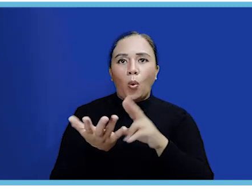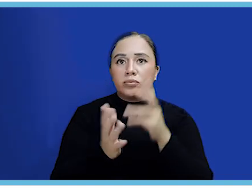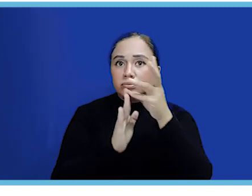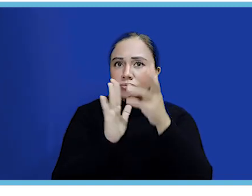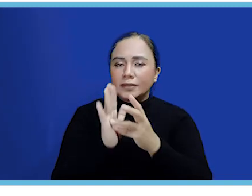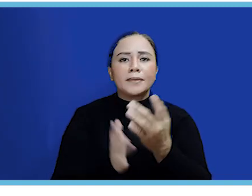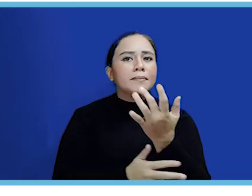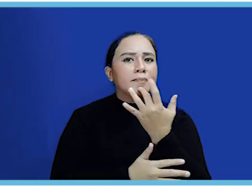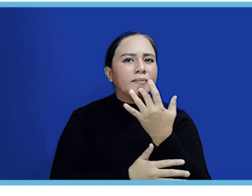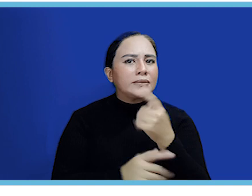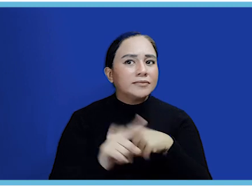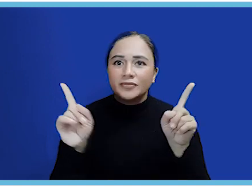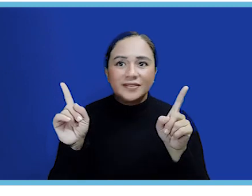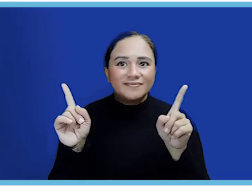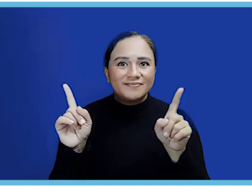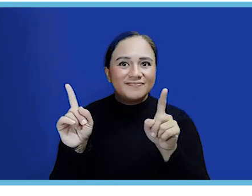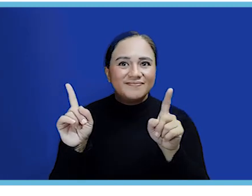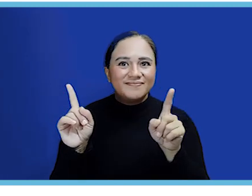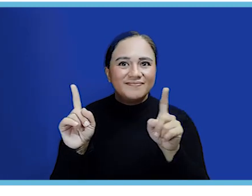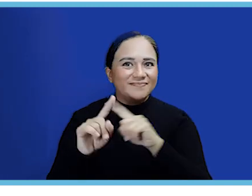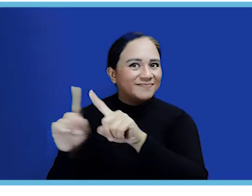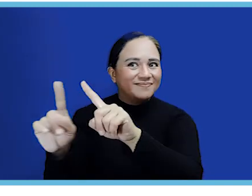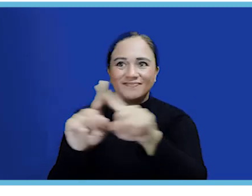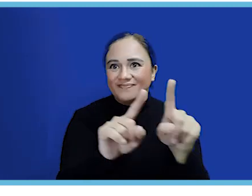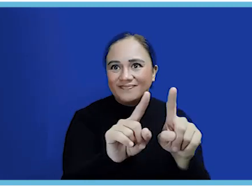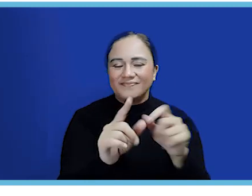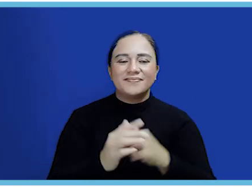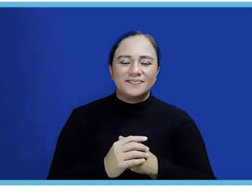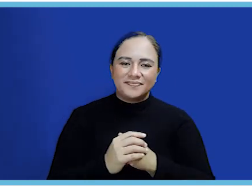well as will and preferences, are different from one another.